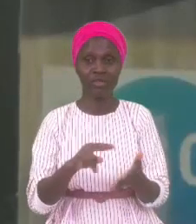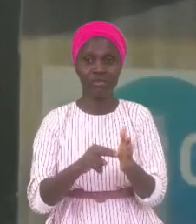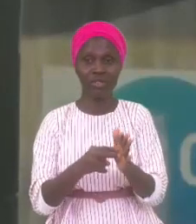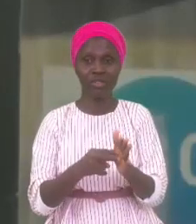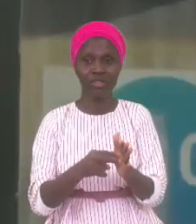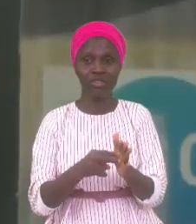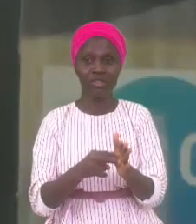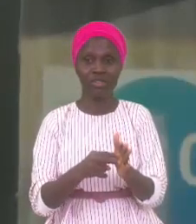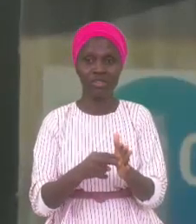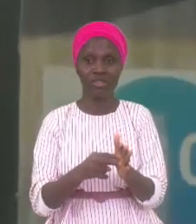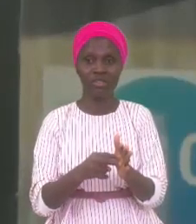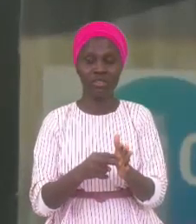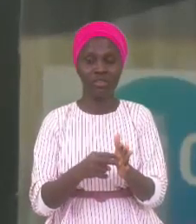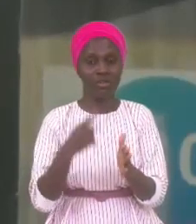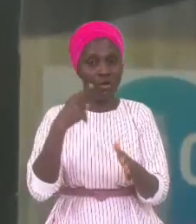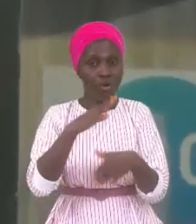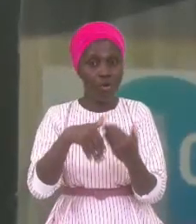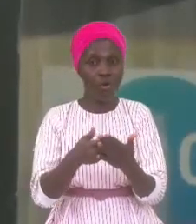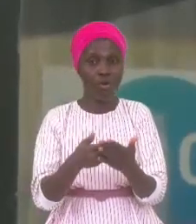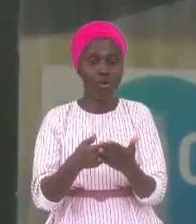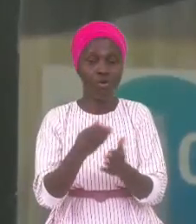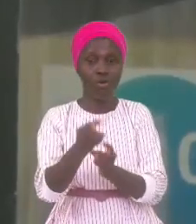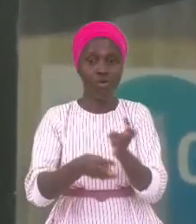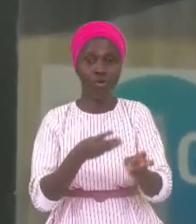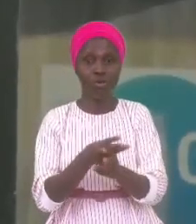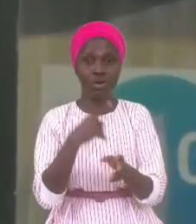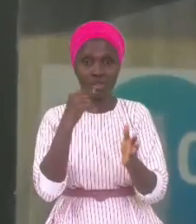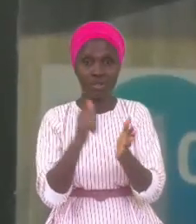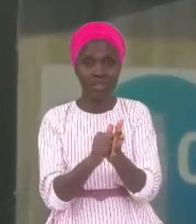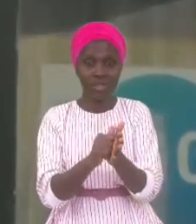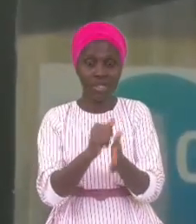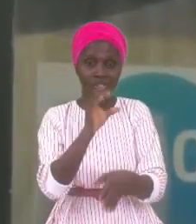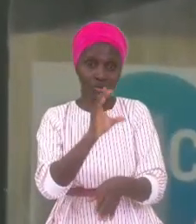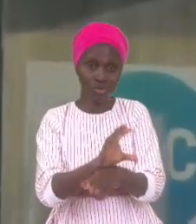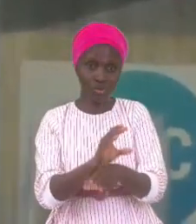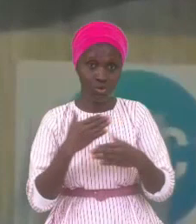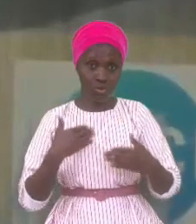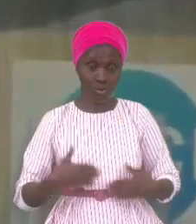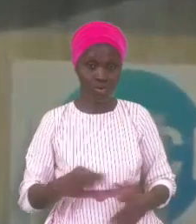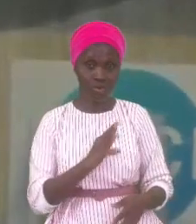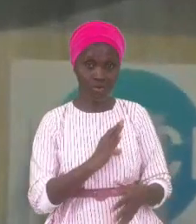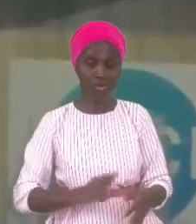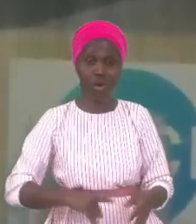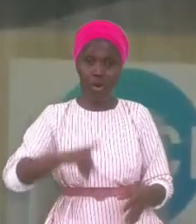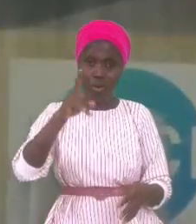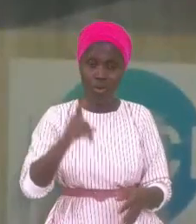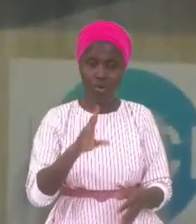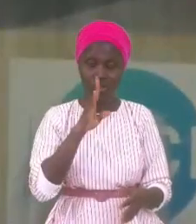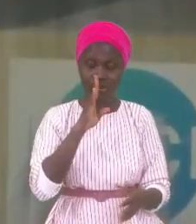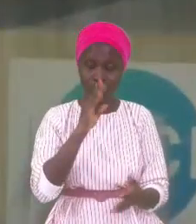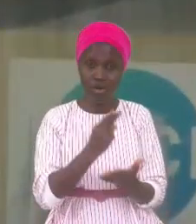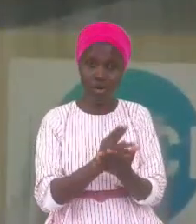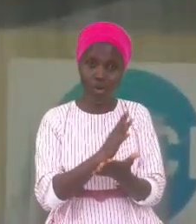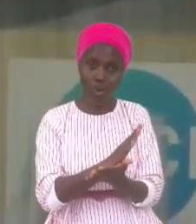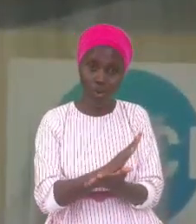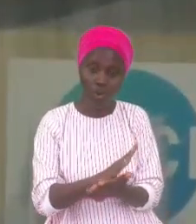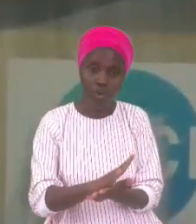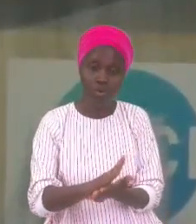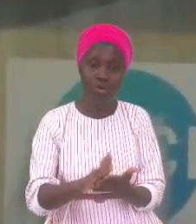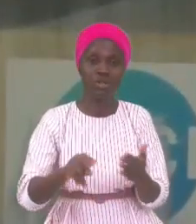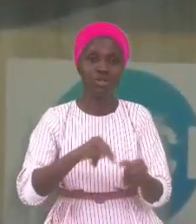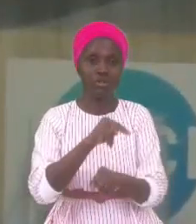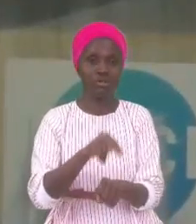now that church, that body of Christ, must be a holy nation. Let's come to the